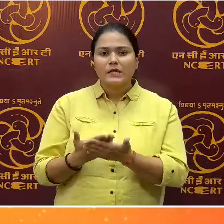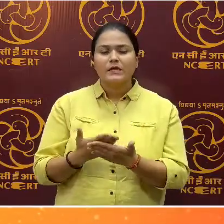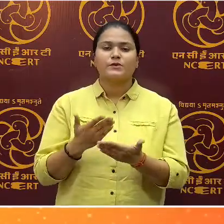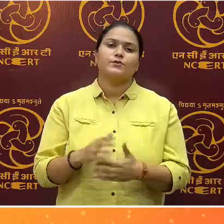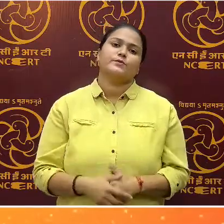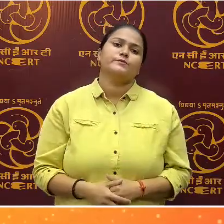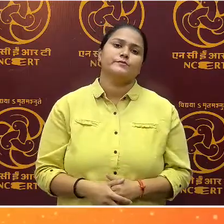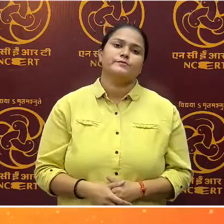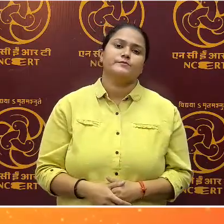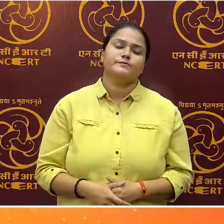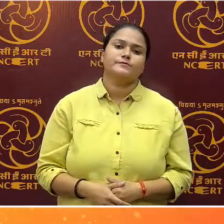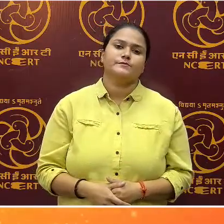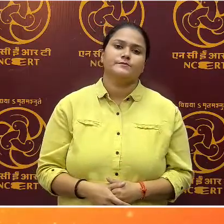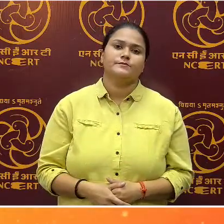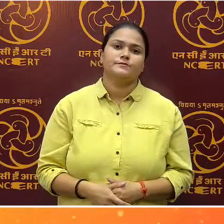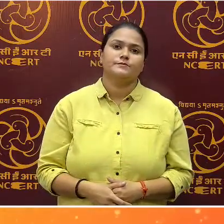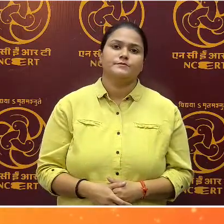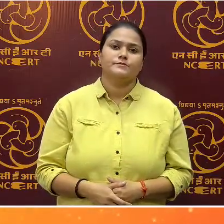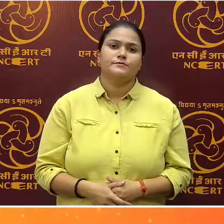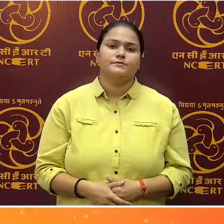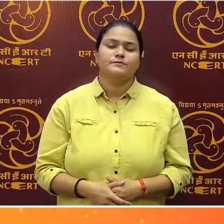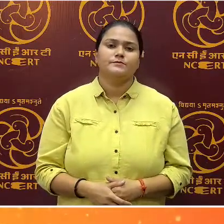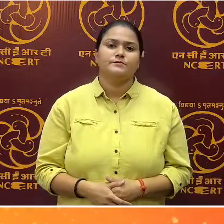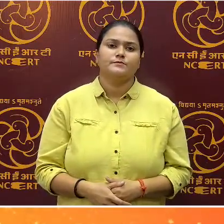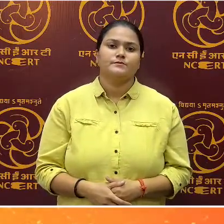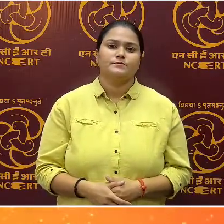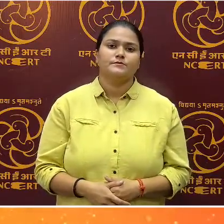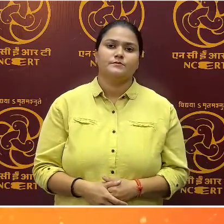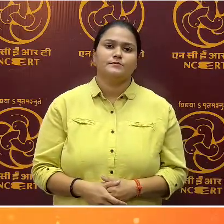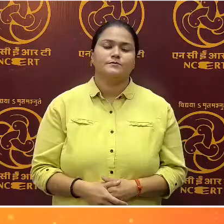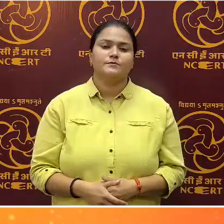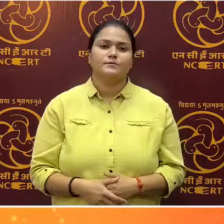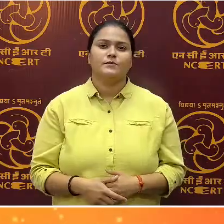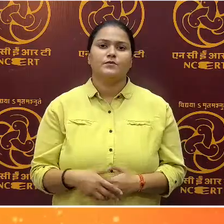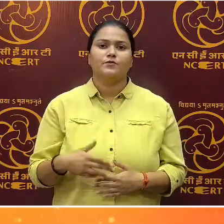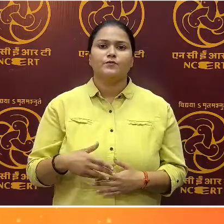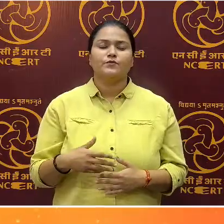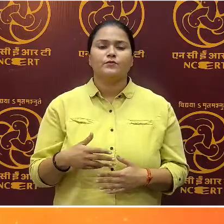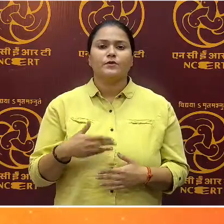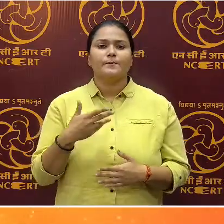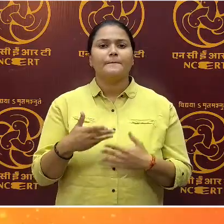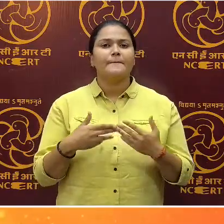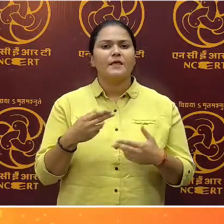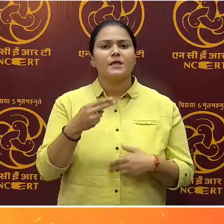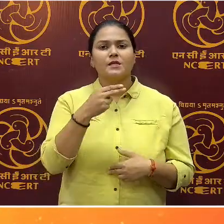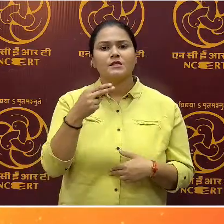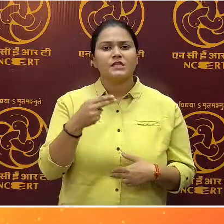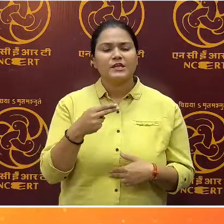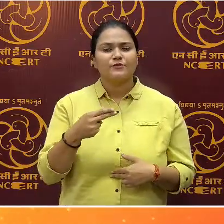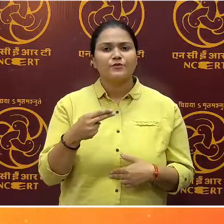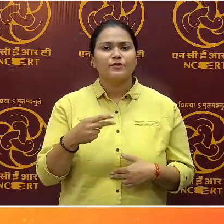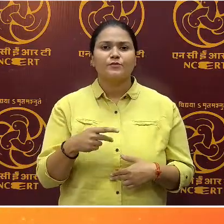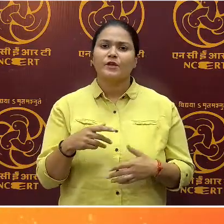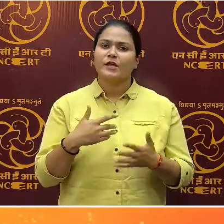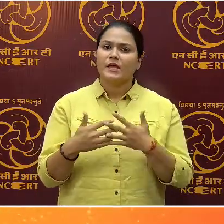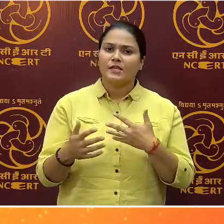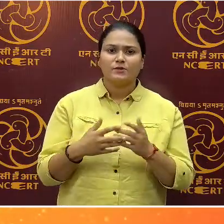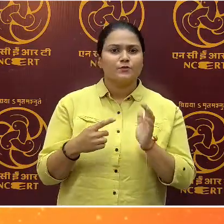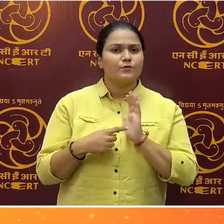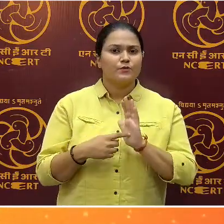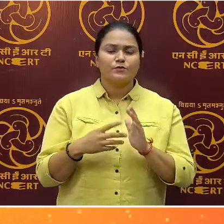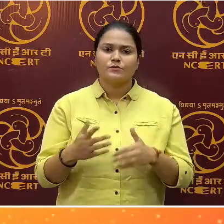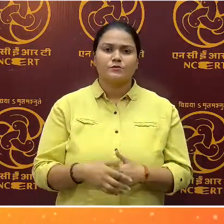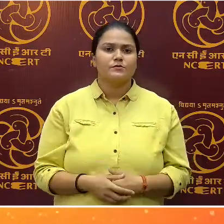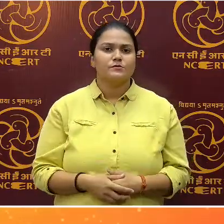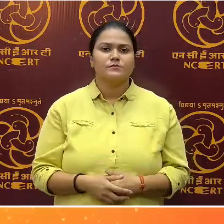you. Here we are using some name of some products. Just for example, we are not promoting any of them. Time